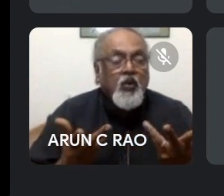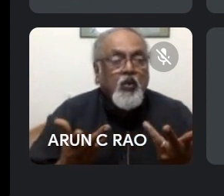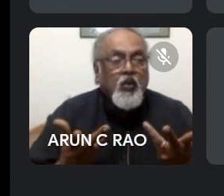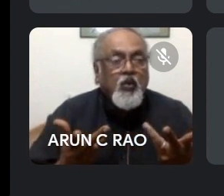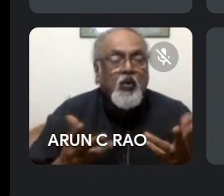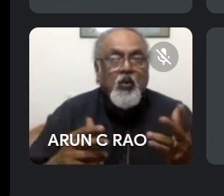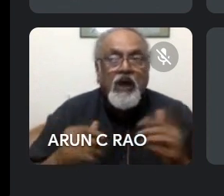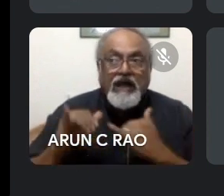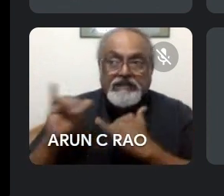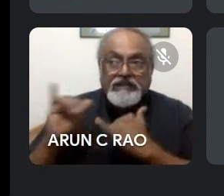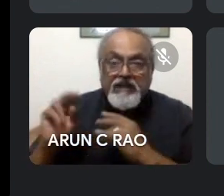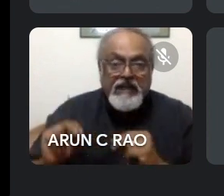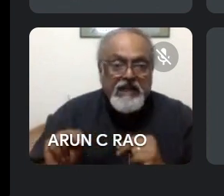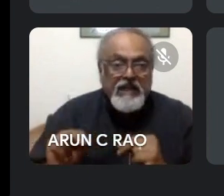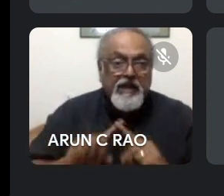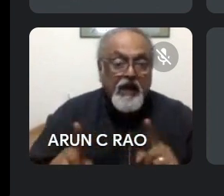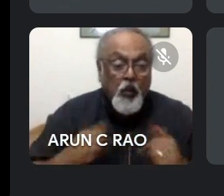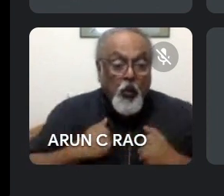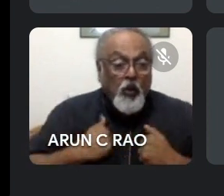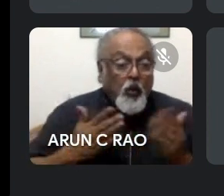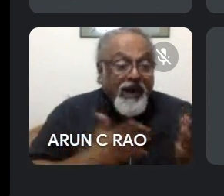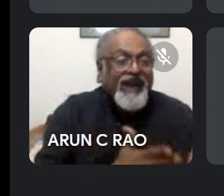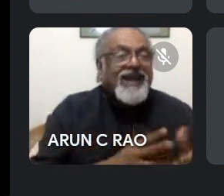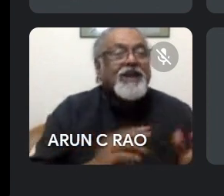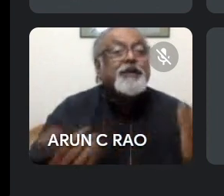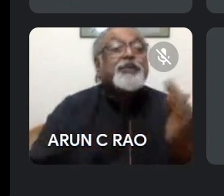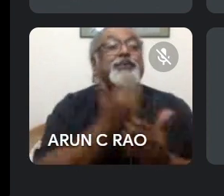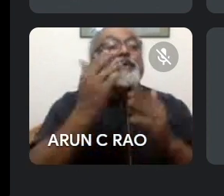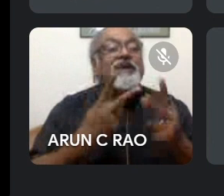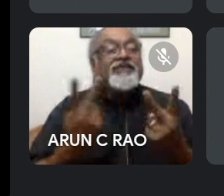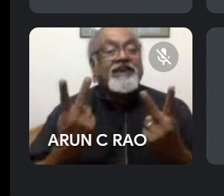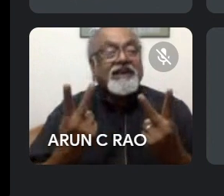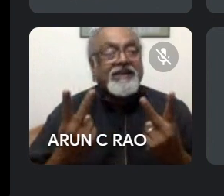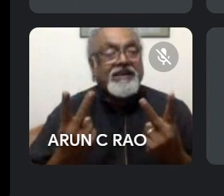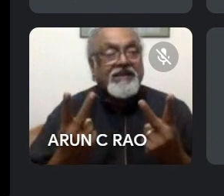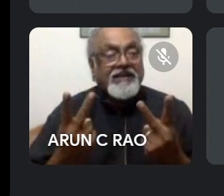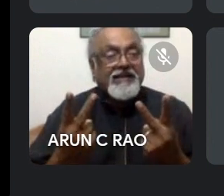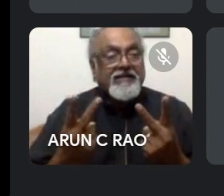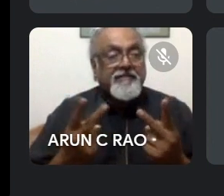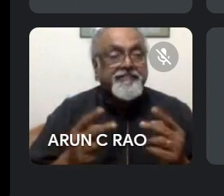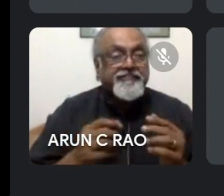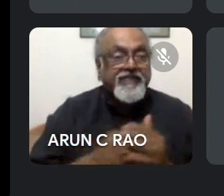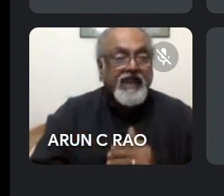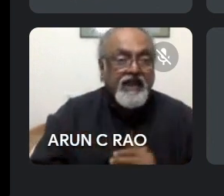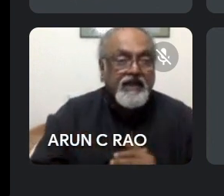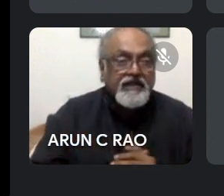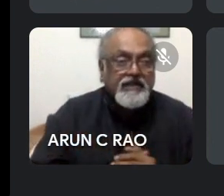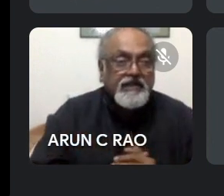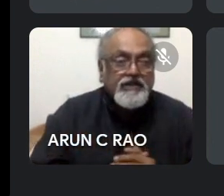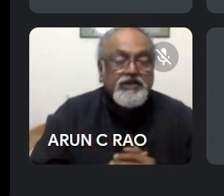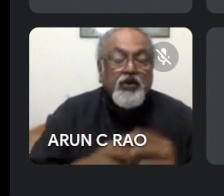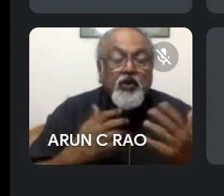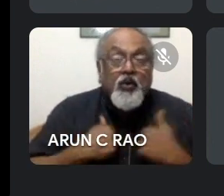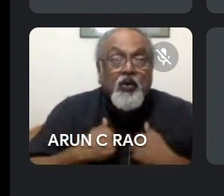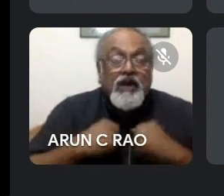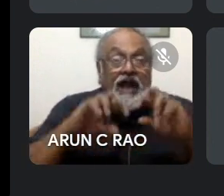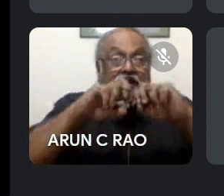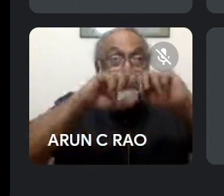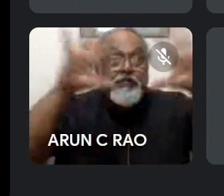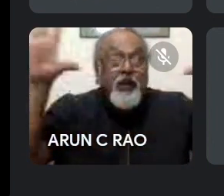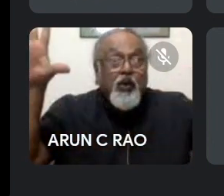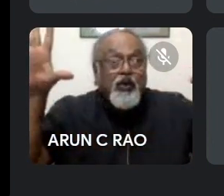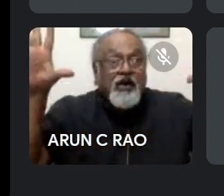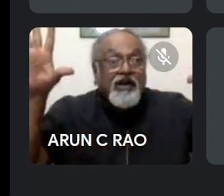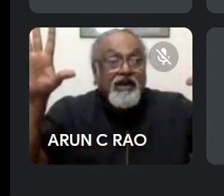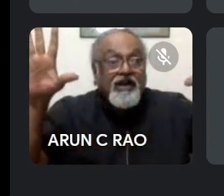You can explore tools, you can explore skills, you can explore routines and iteration. What do I mean by exploration here? I